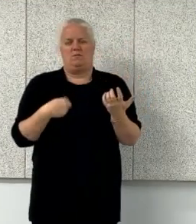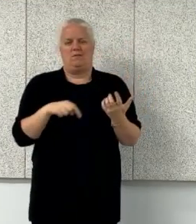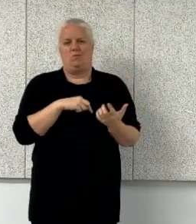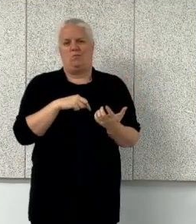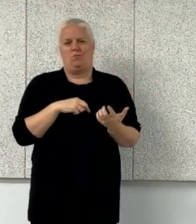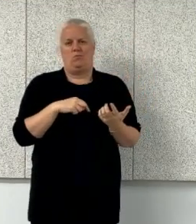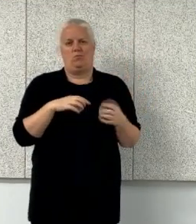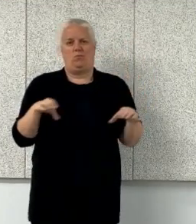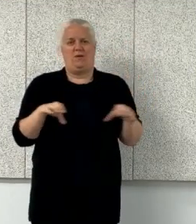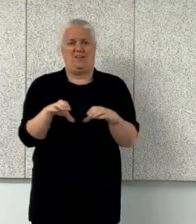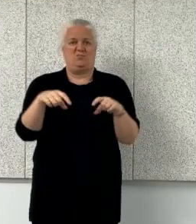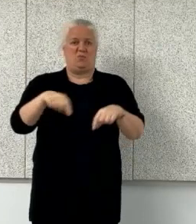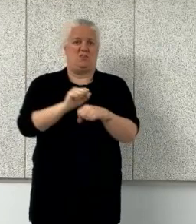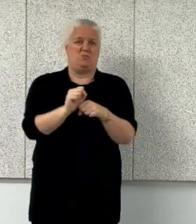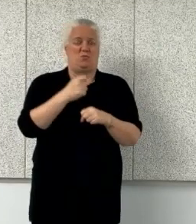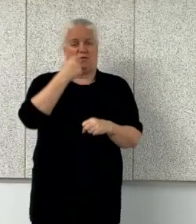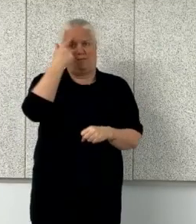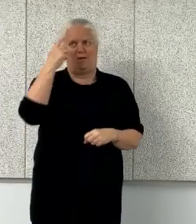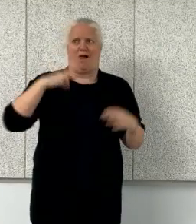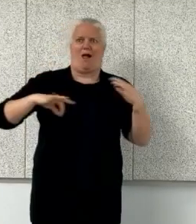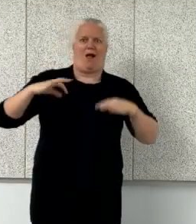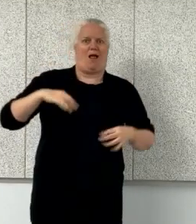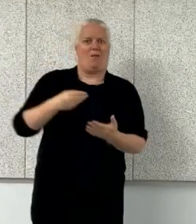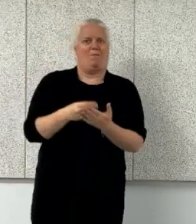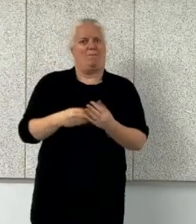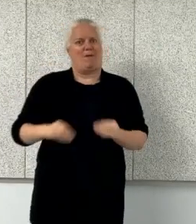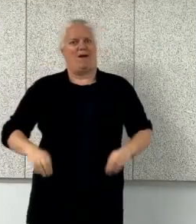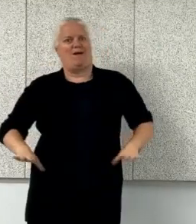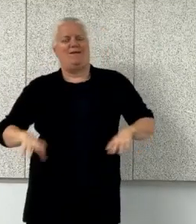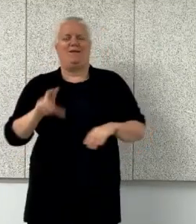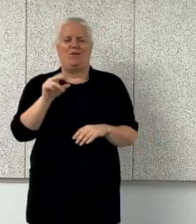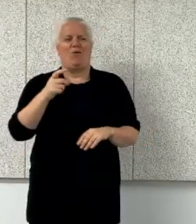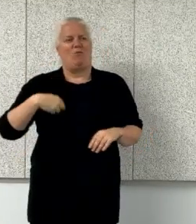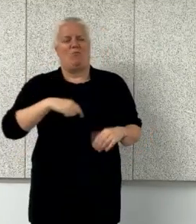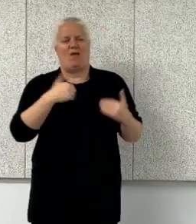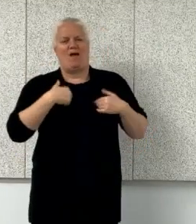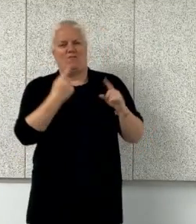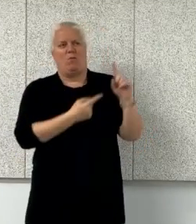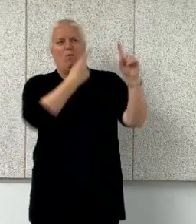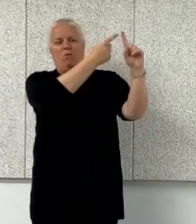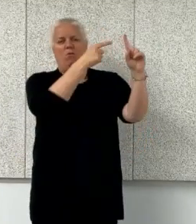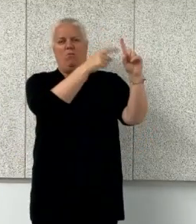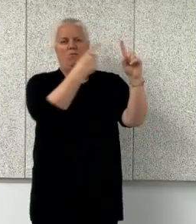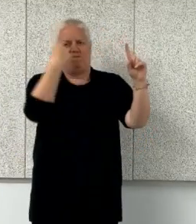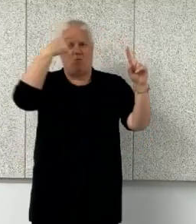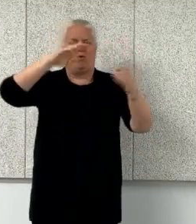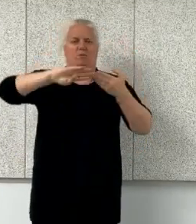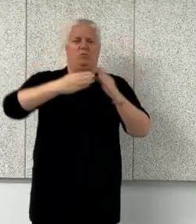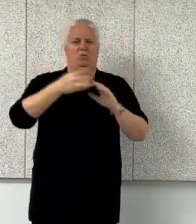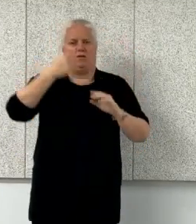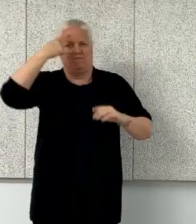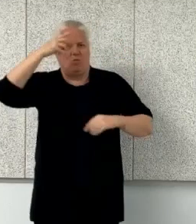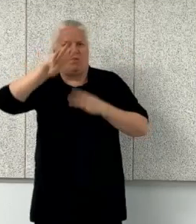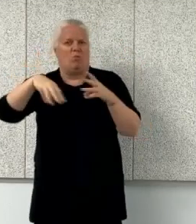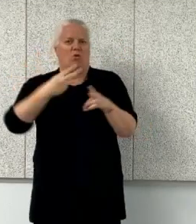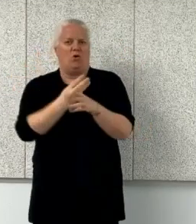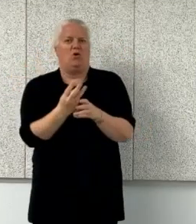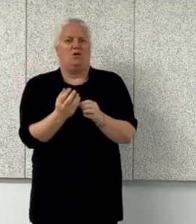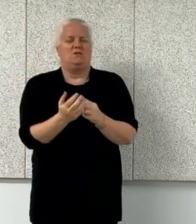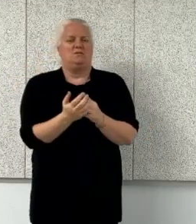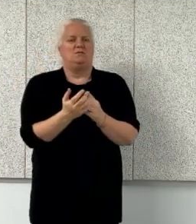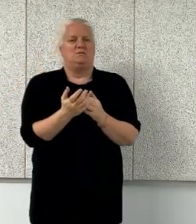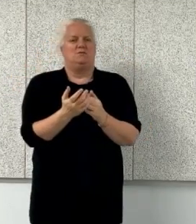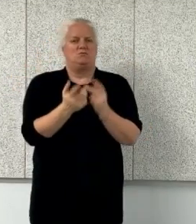money. It's really about sort of what we're working toward. For our communities, for the world, and I get